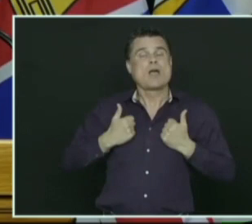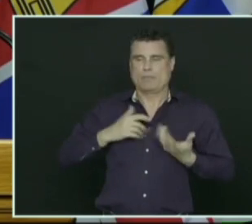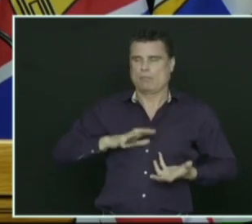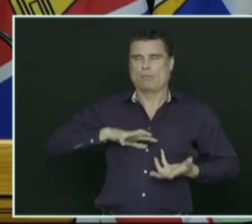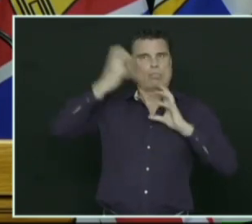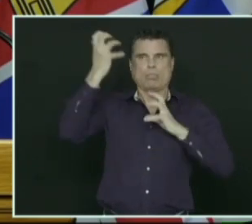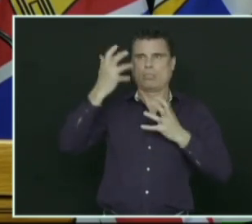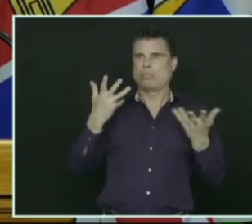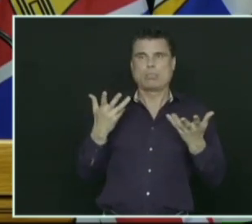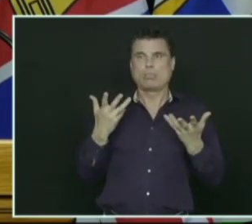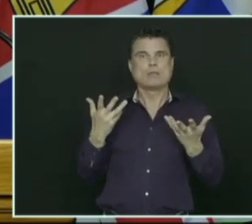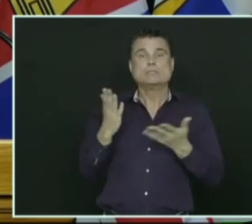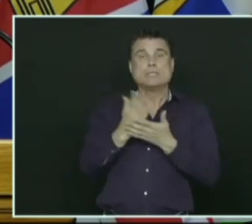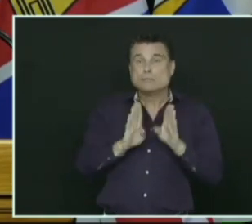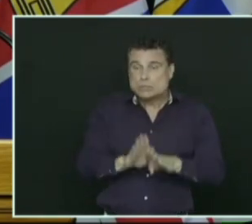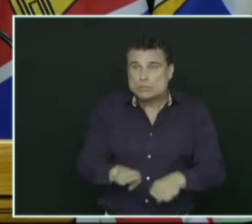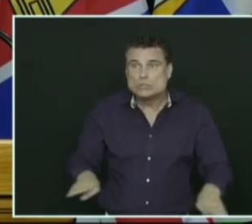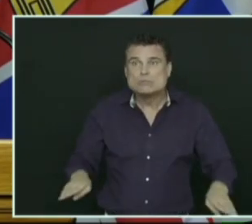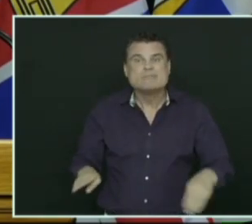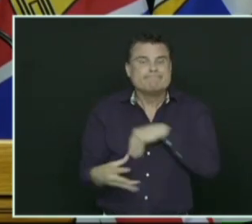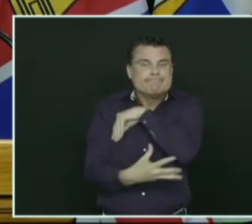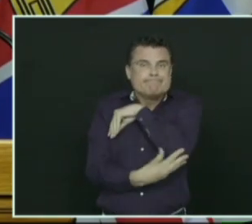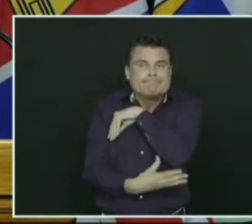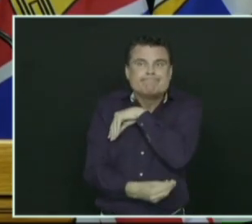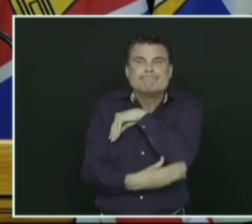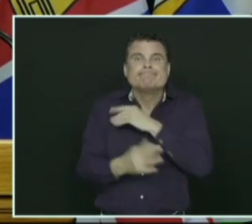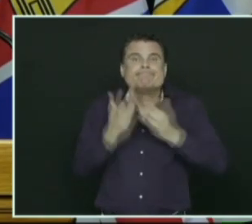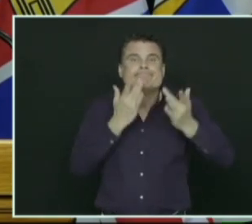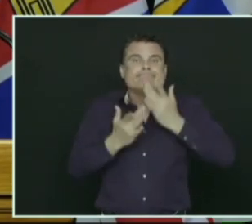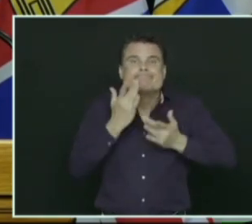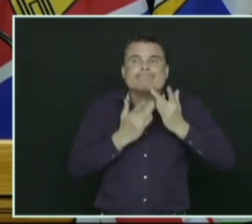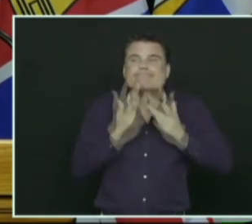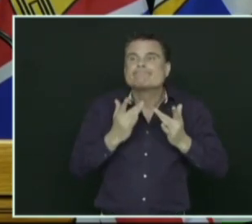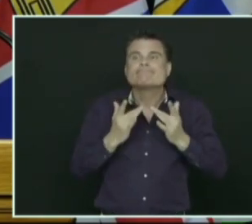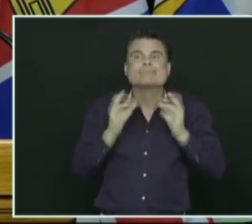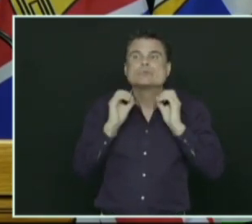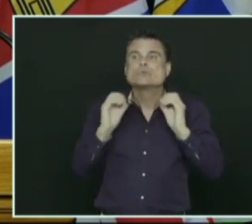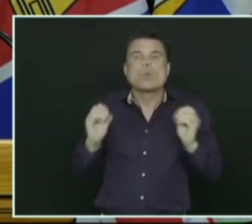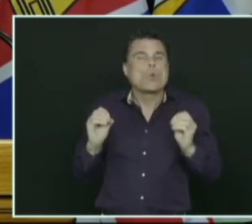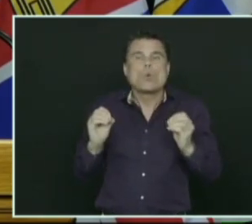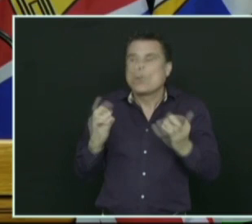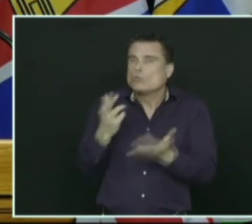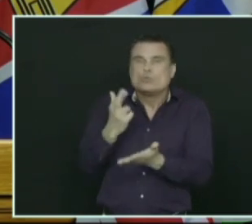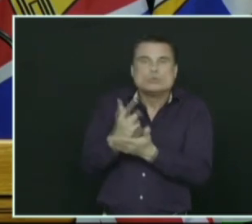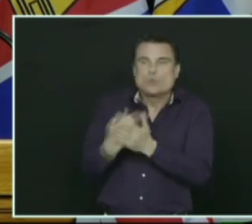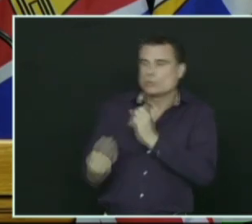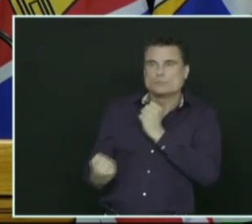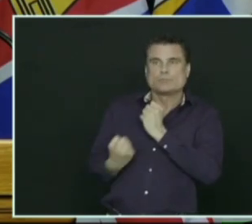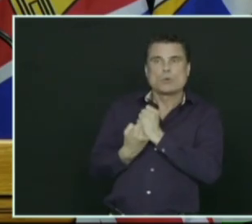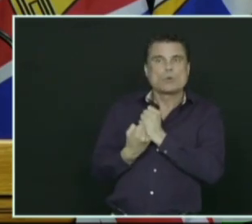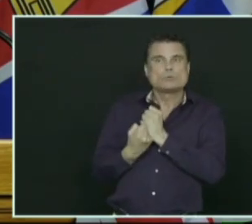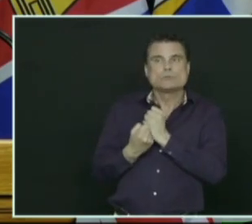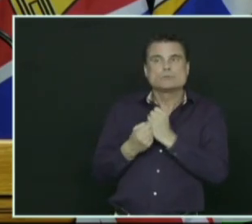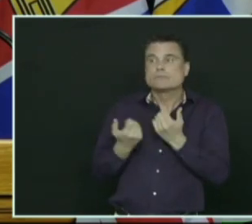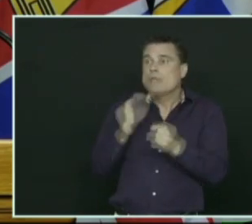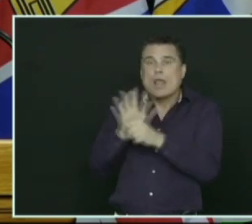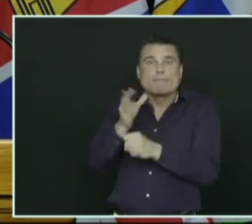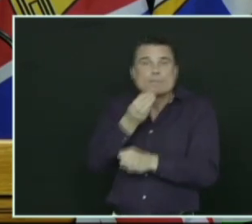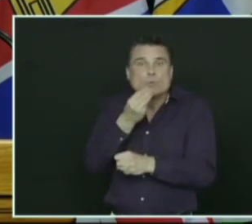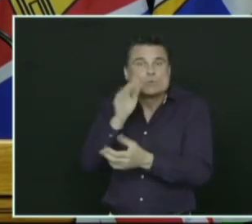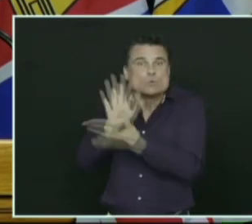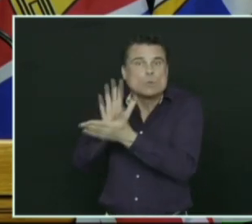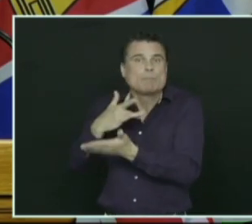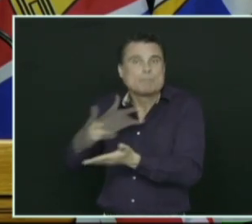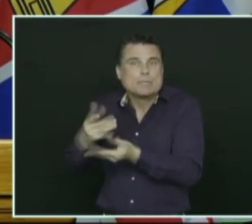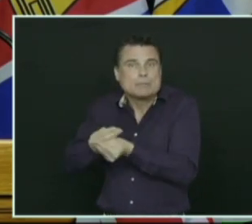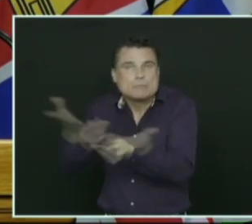families. So that was the focus of the paper for me, was really about recognizing the unintended consequences of prolonged